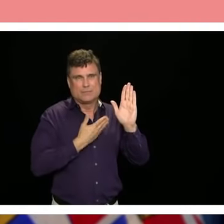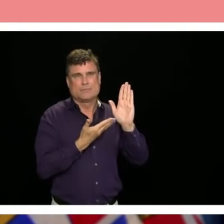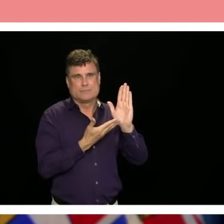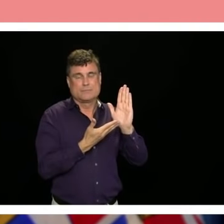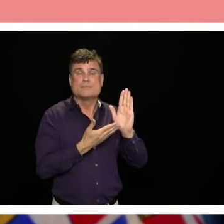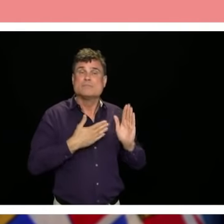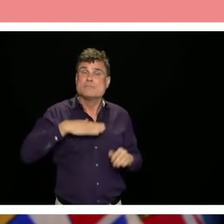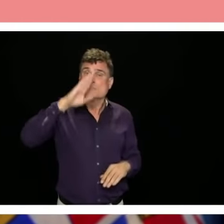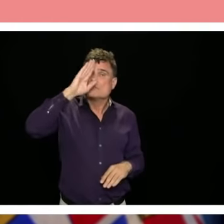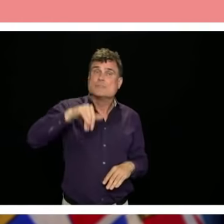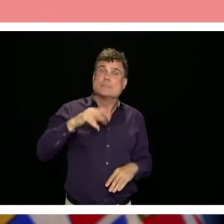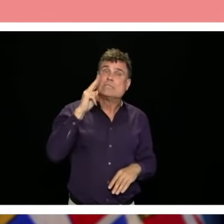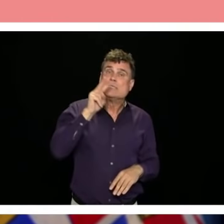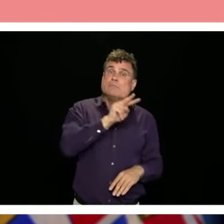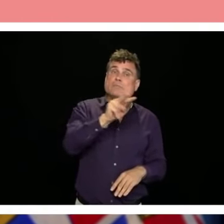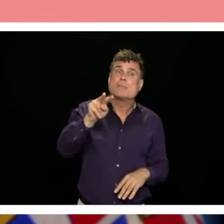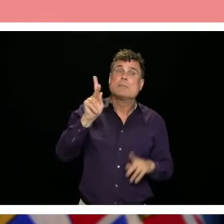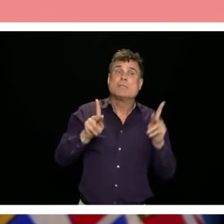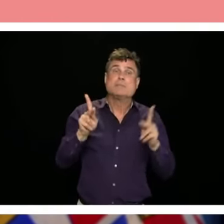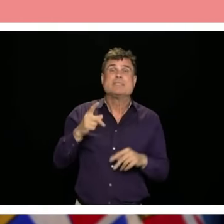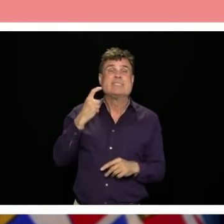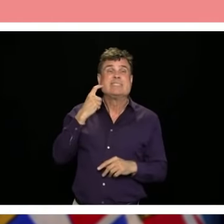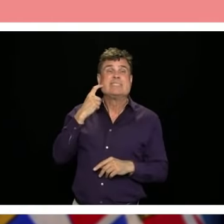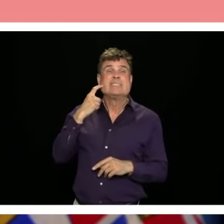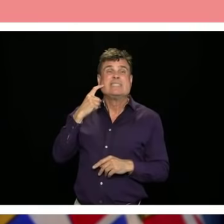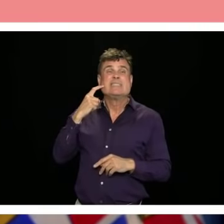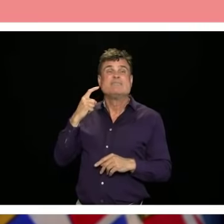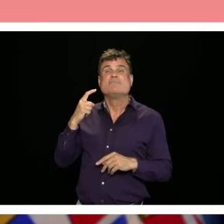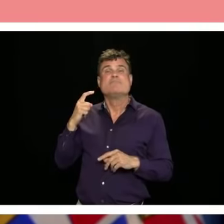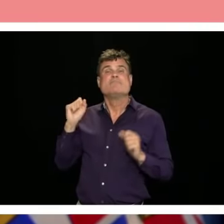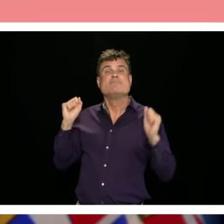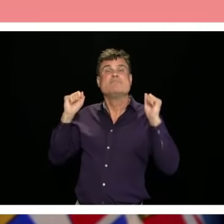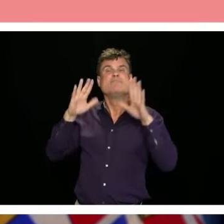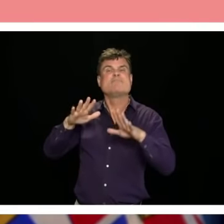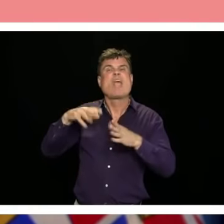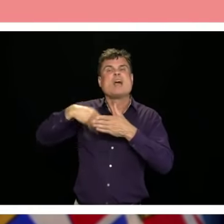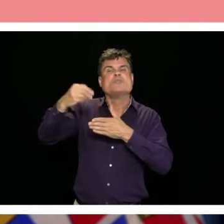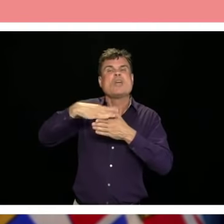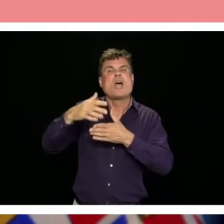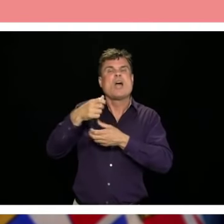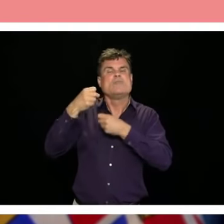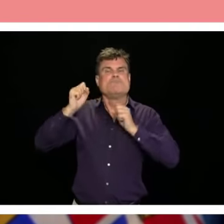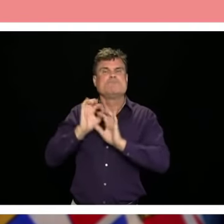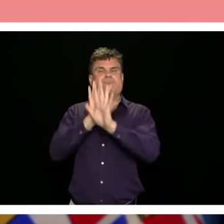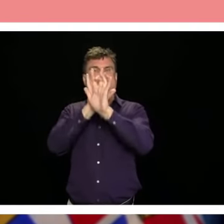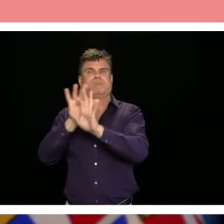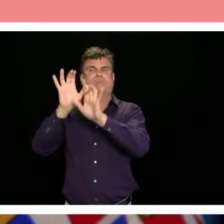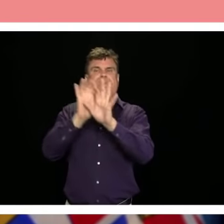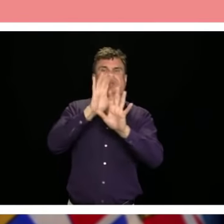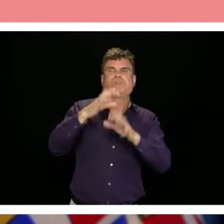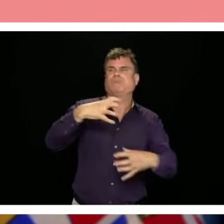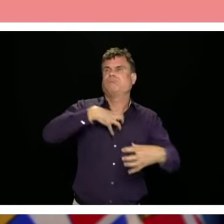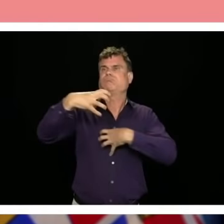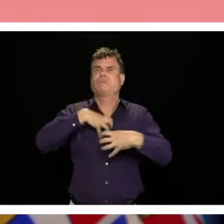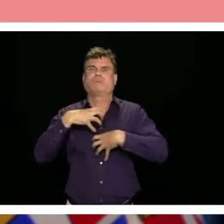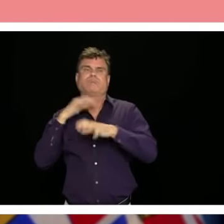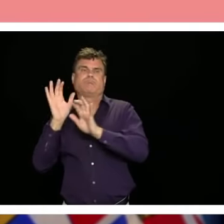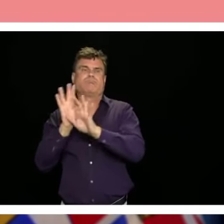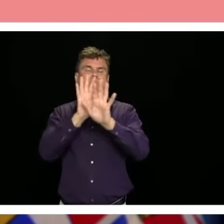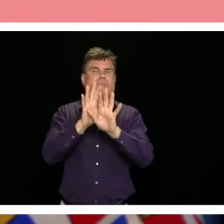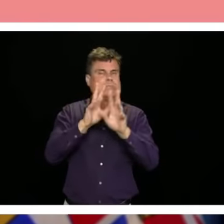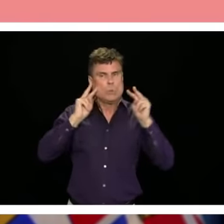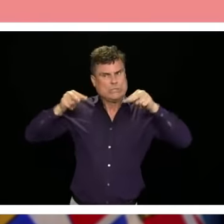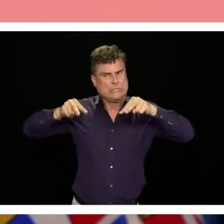a transmission to a number of people. This is what we know from this virus, that we pass it on to the people we are closest